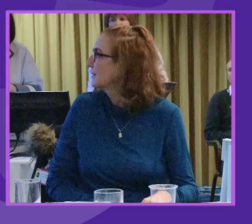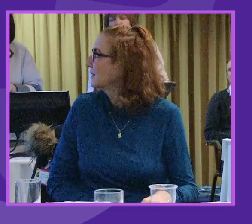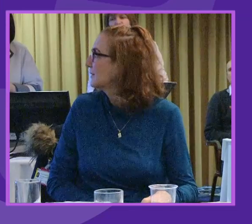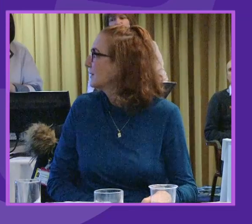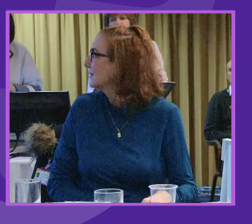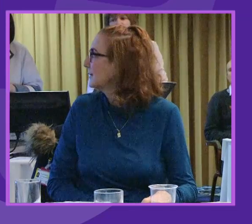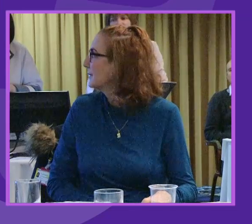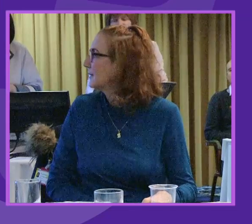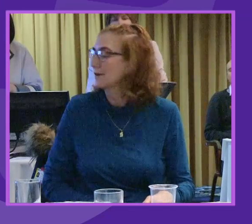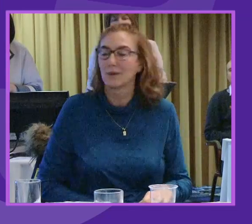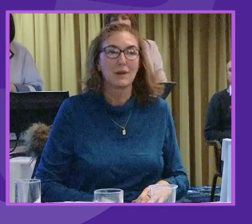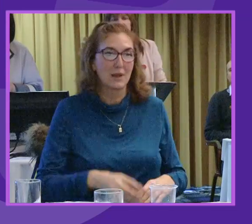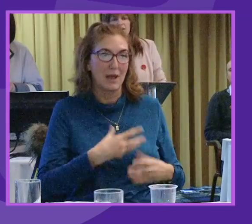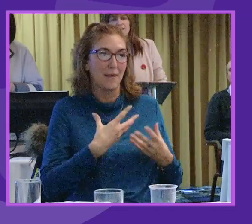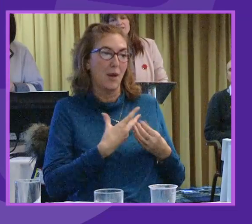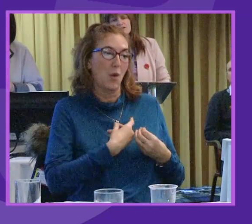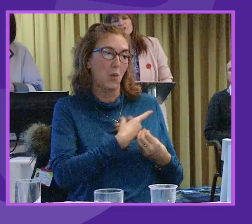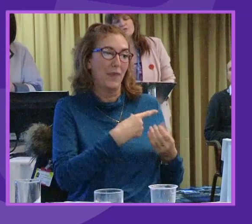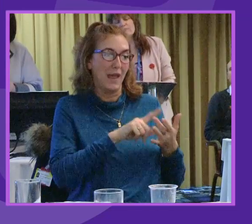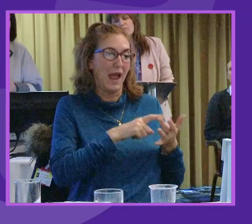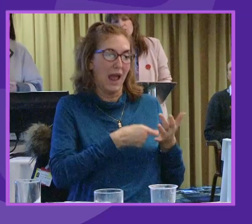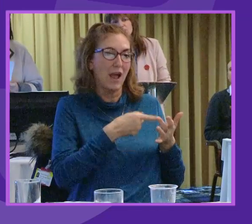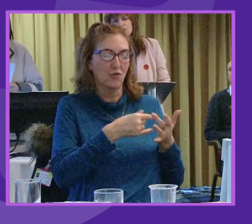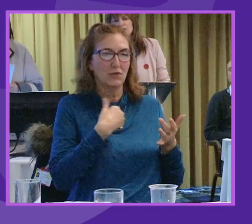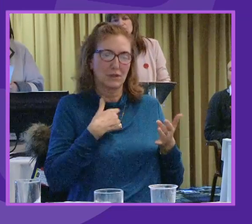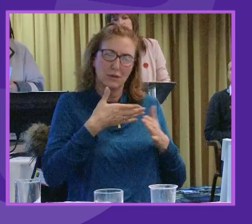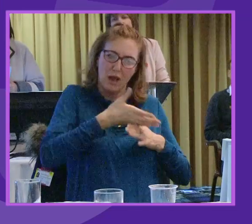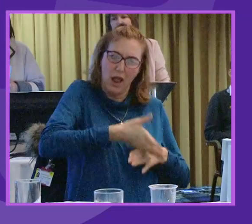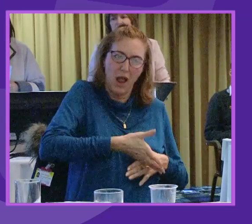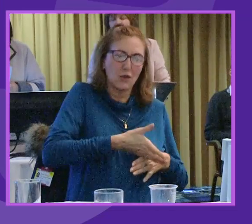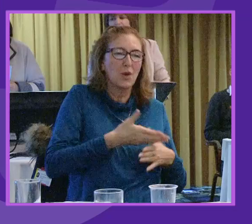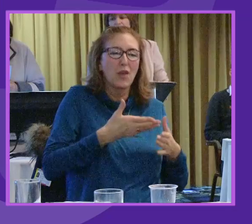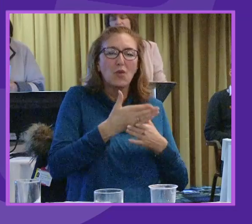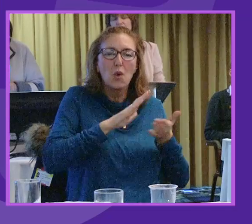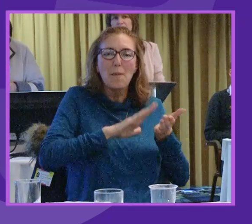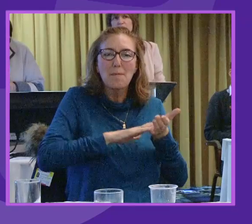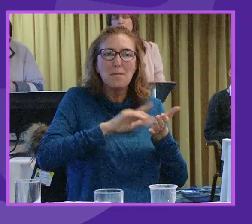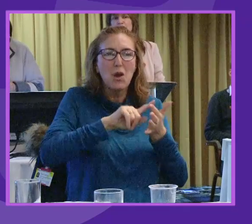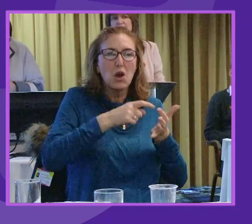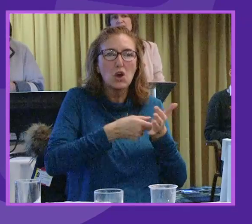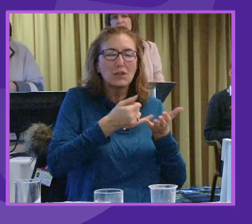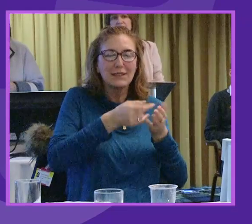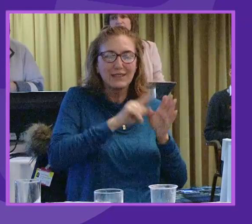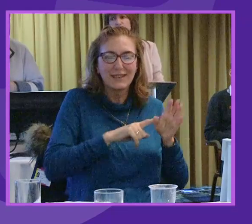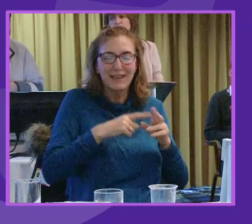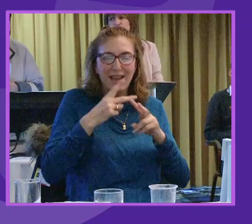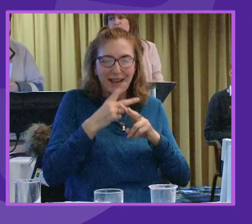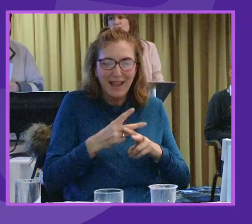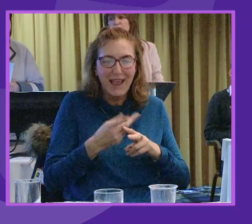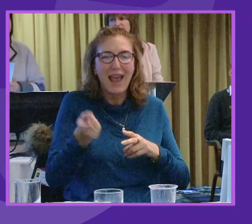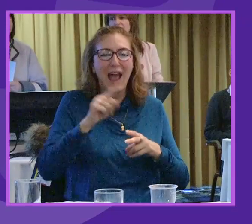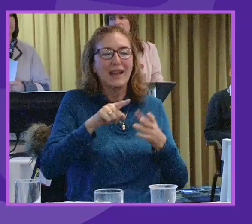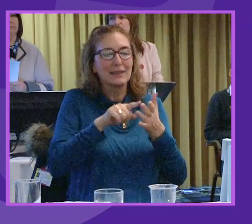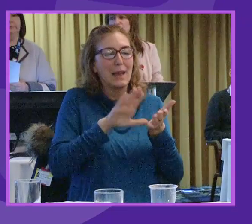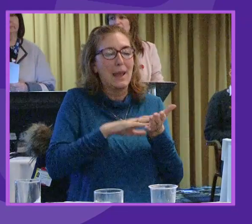And Iris and I work hard back in Mersey and through ImROC to really try